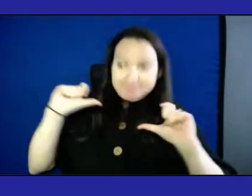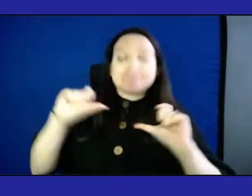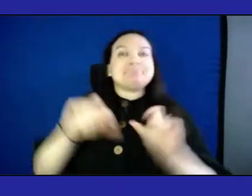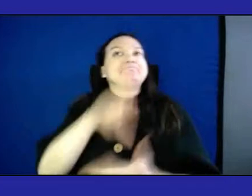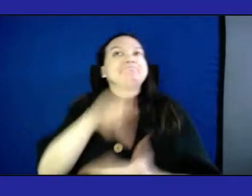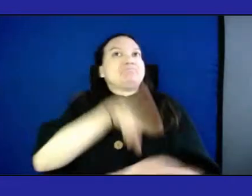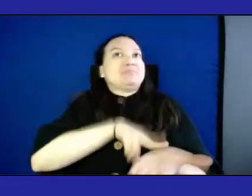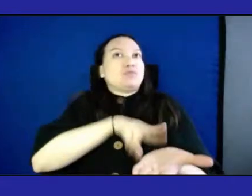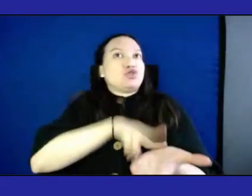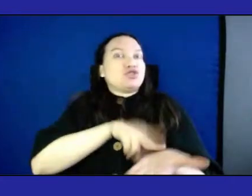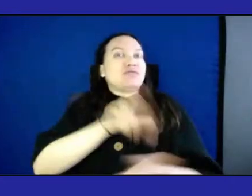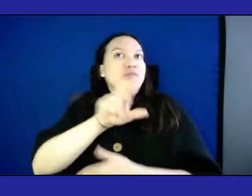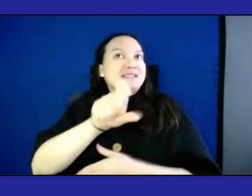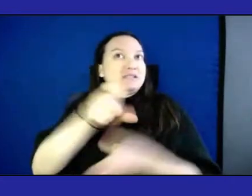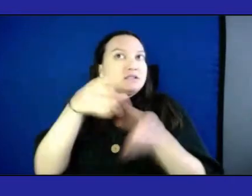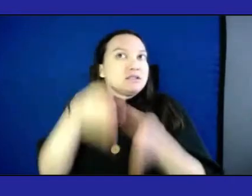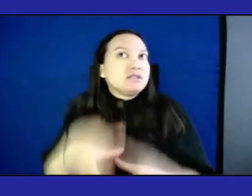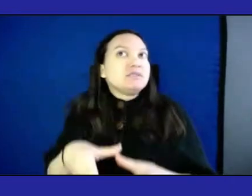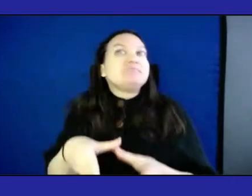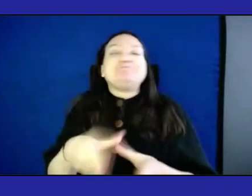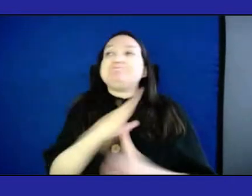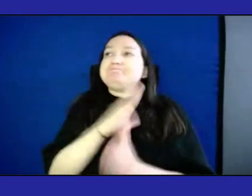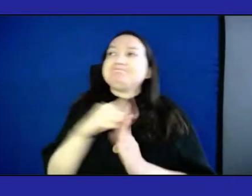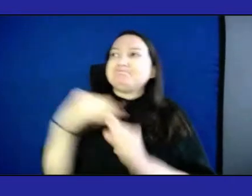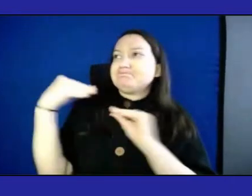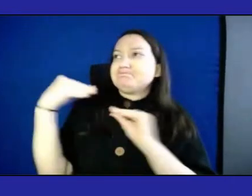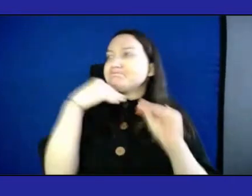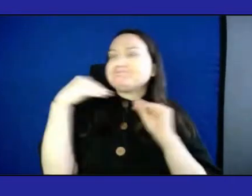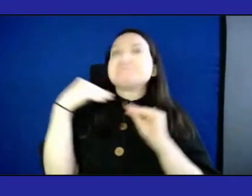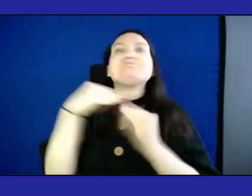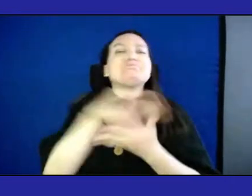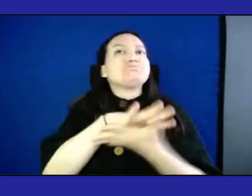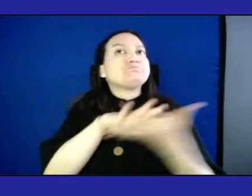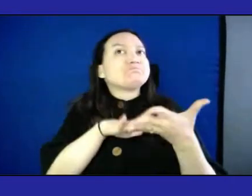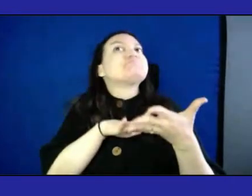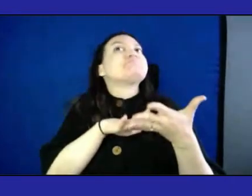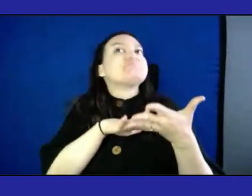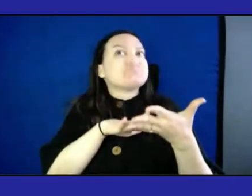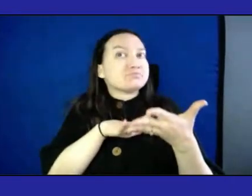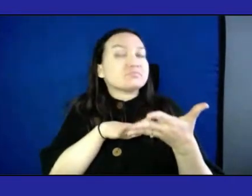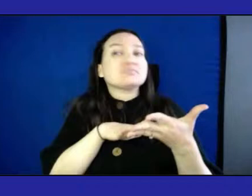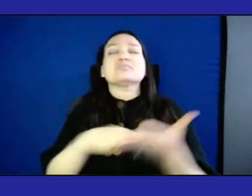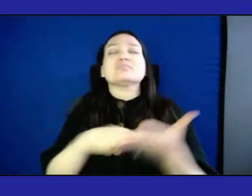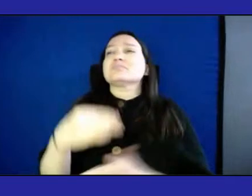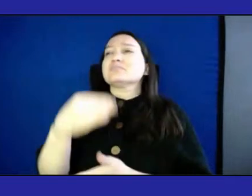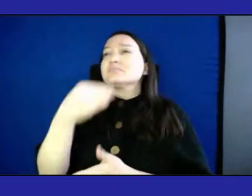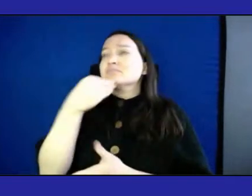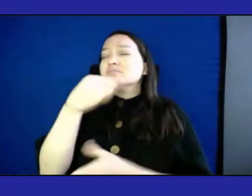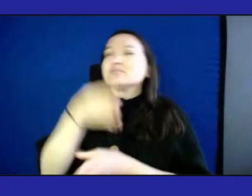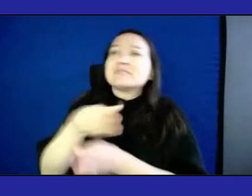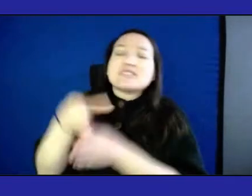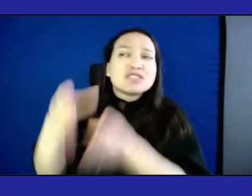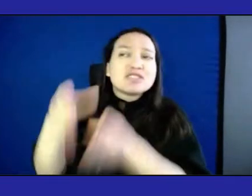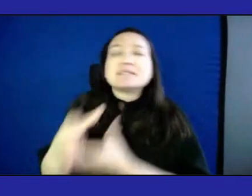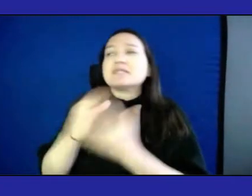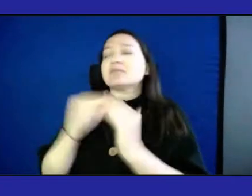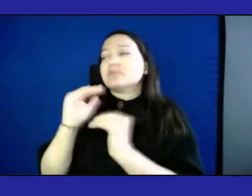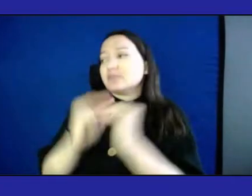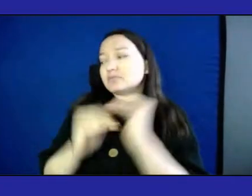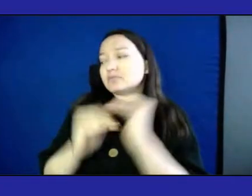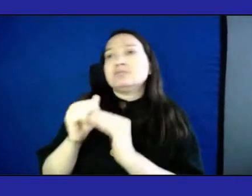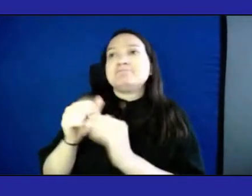our pharmacists, they all educate around those things as well. We have dietitians in some of our facilities that our patients will